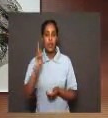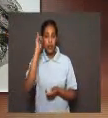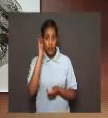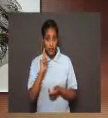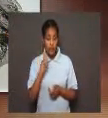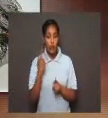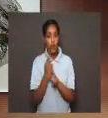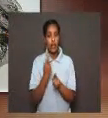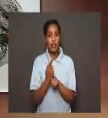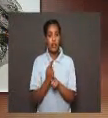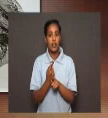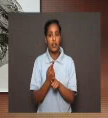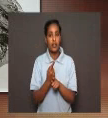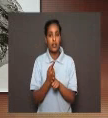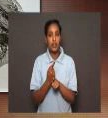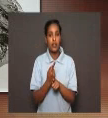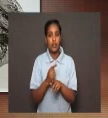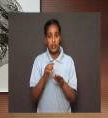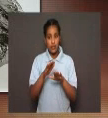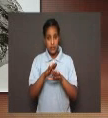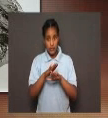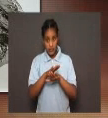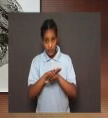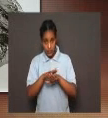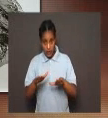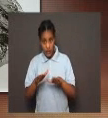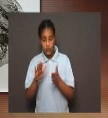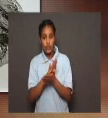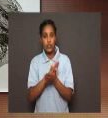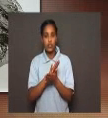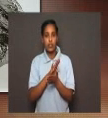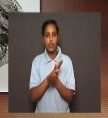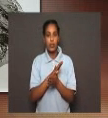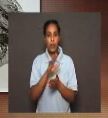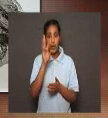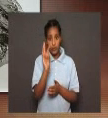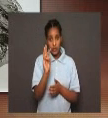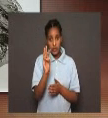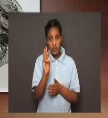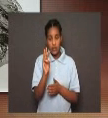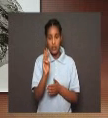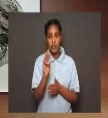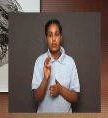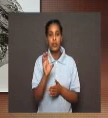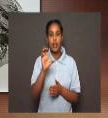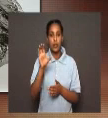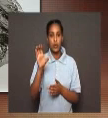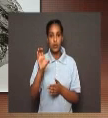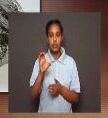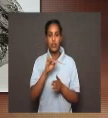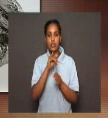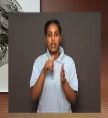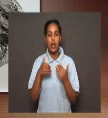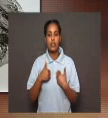Graphite occurs as stacked flat sheets of hexagonal carbon rings. It has